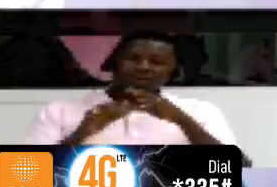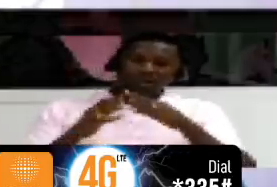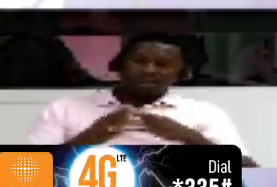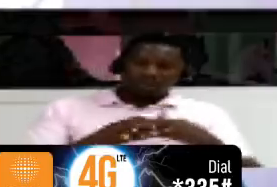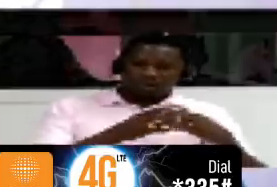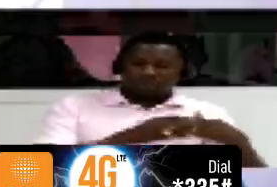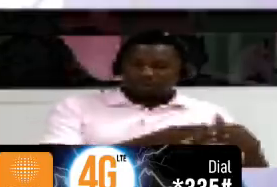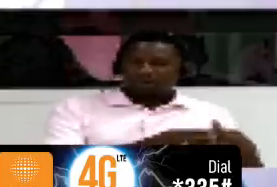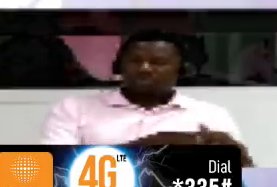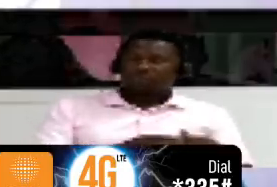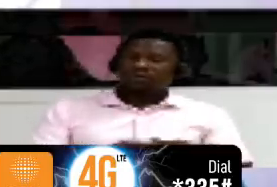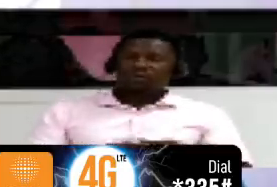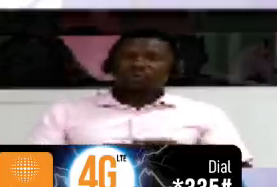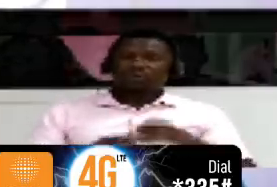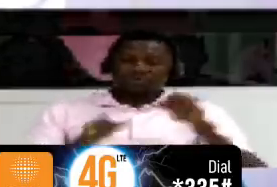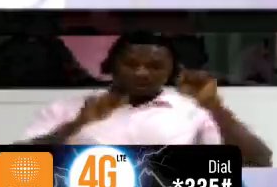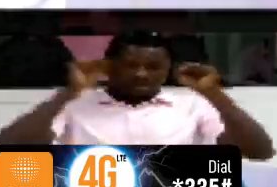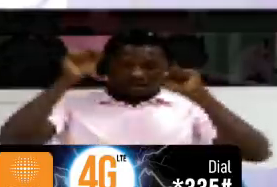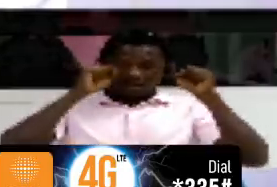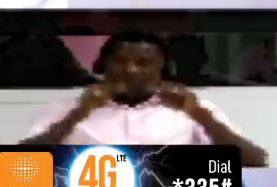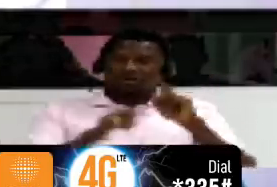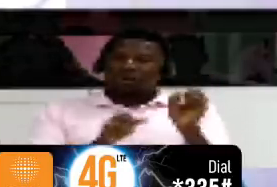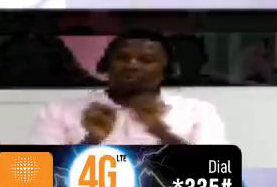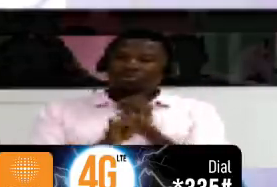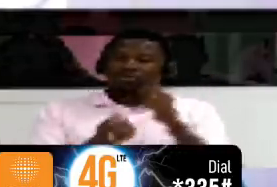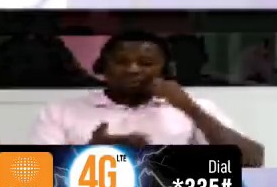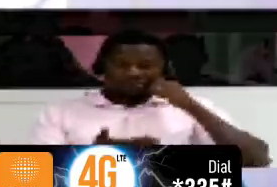demonstrate without a permit